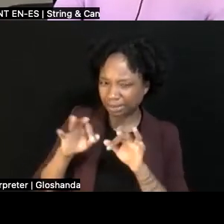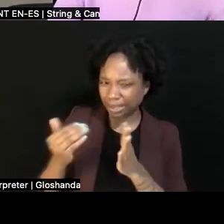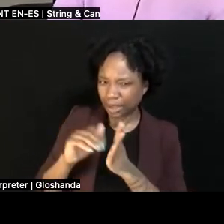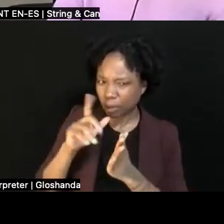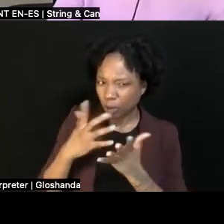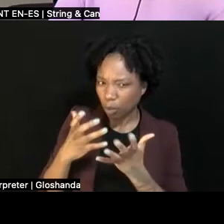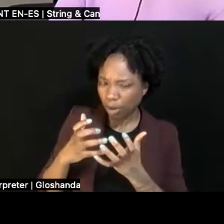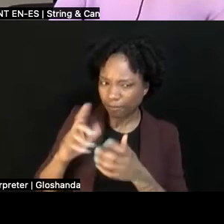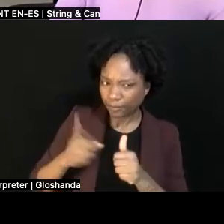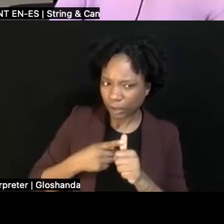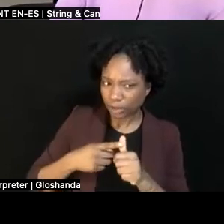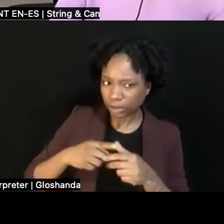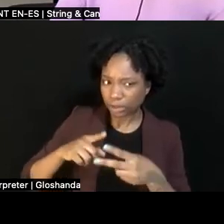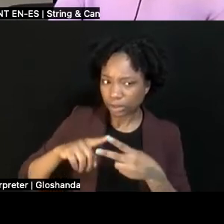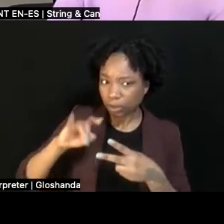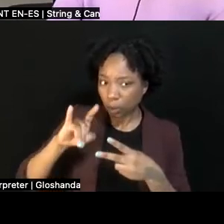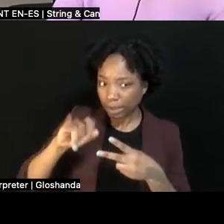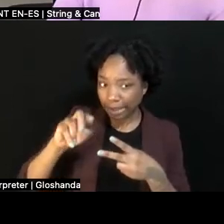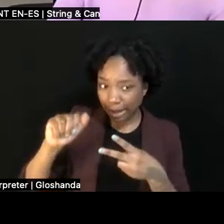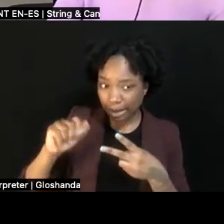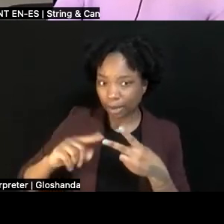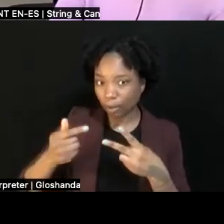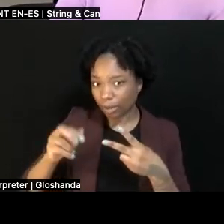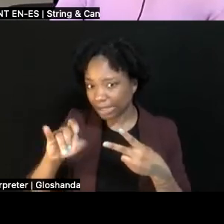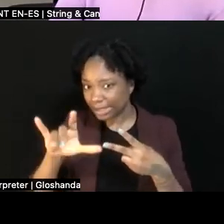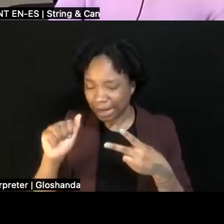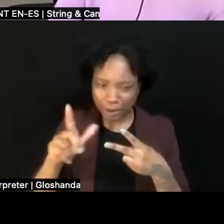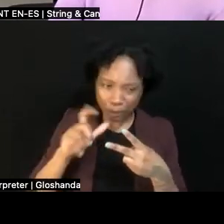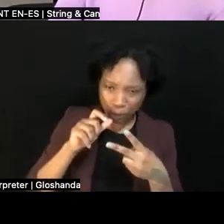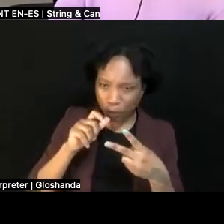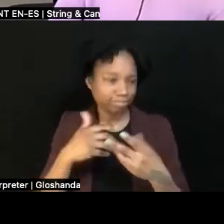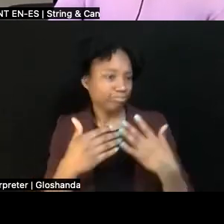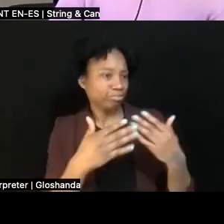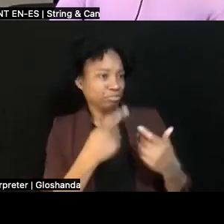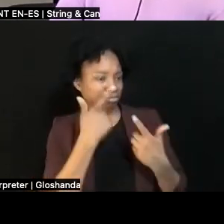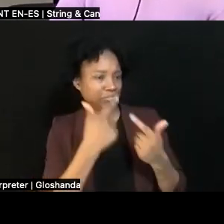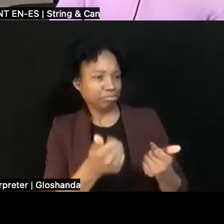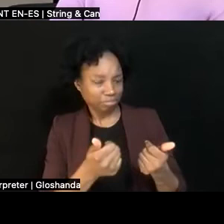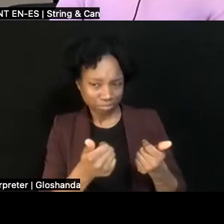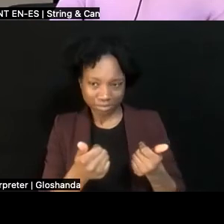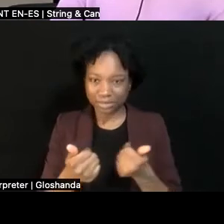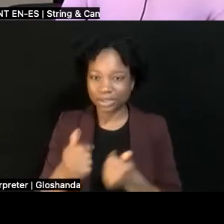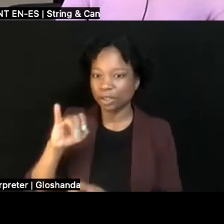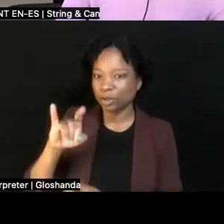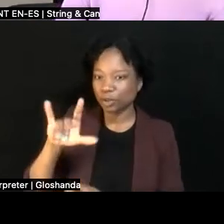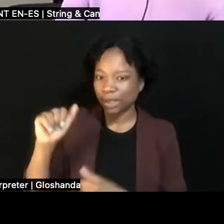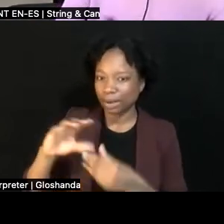Pues sí, pueden, sí, cualquiera de las dos. I'll Juliana speak. o Graciela. I'm happy to speak quickly.